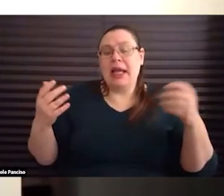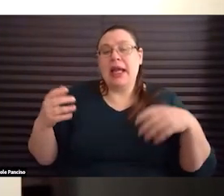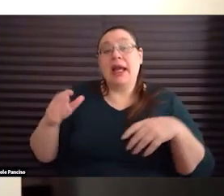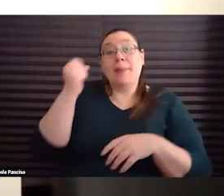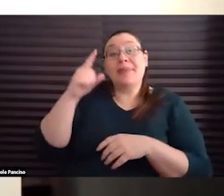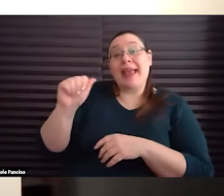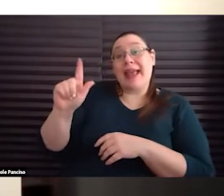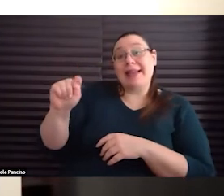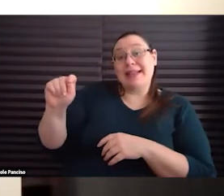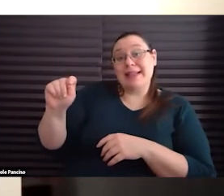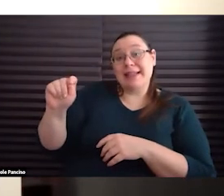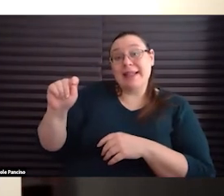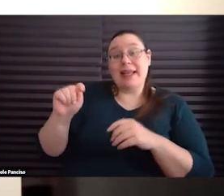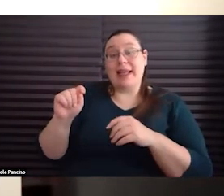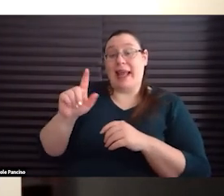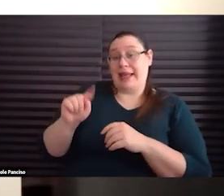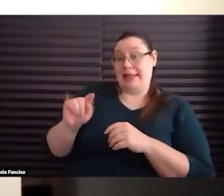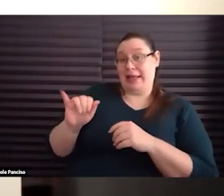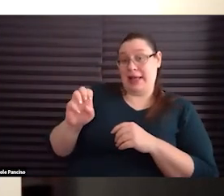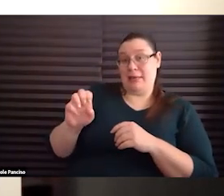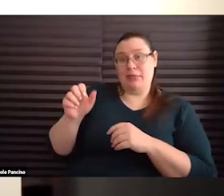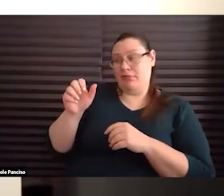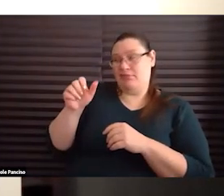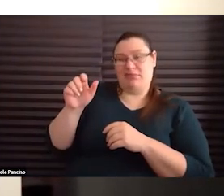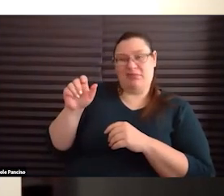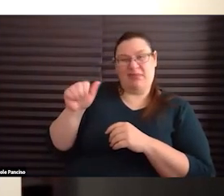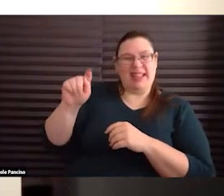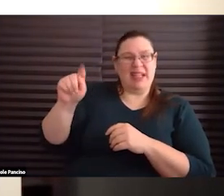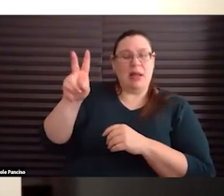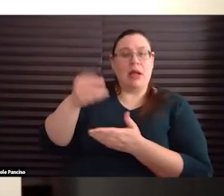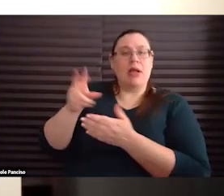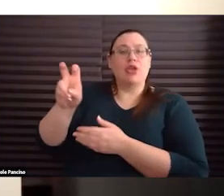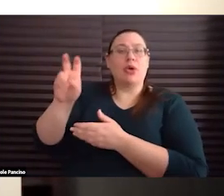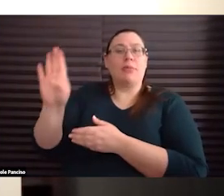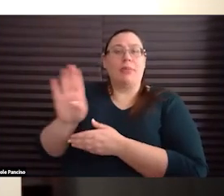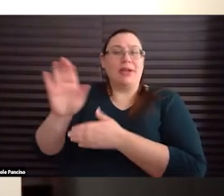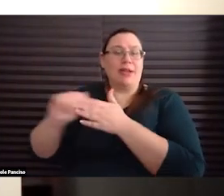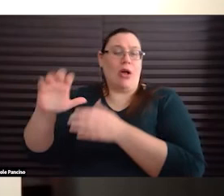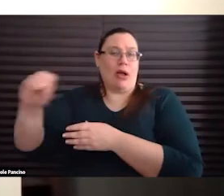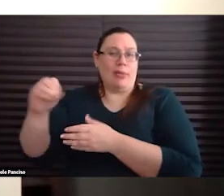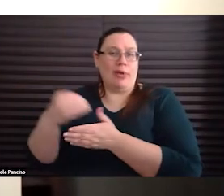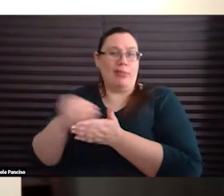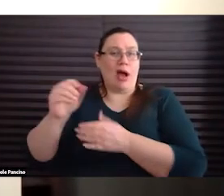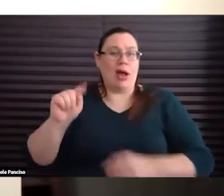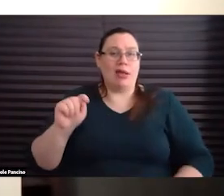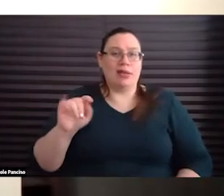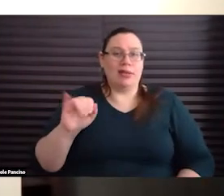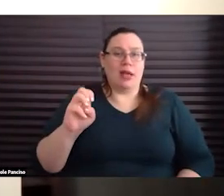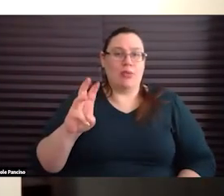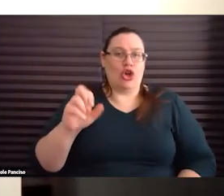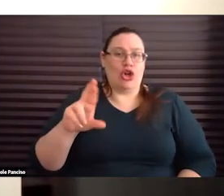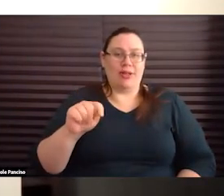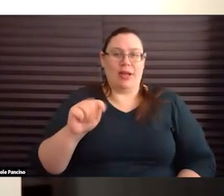AT&T, a $200 billion company, bought a couple of years ago Time Warner for